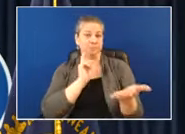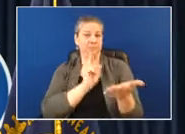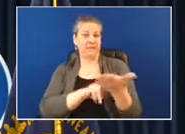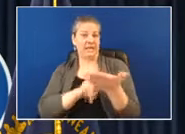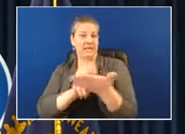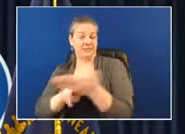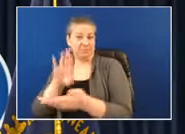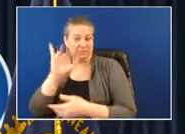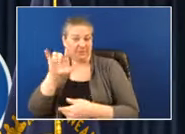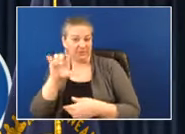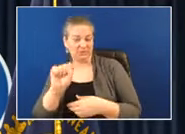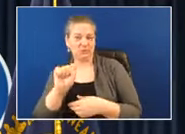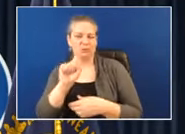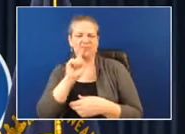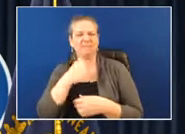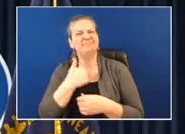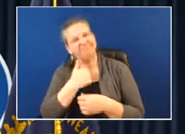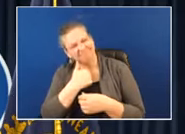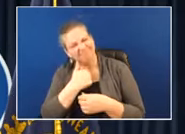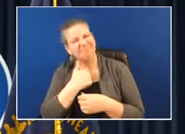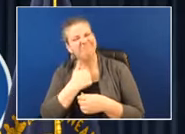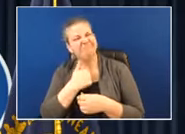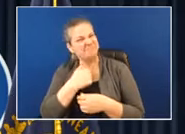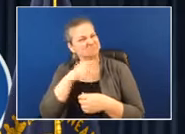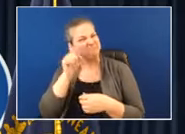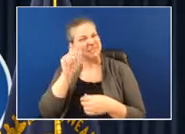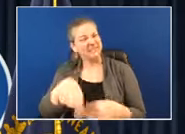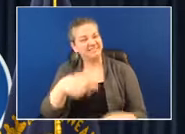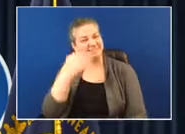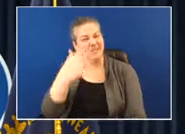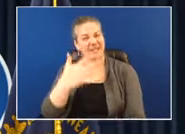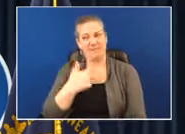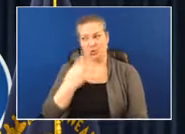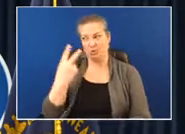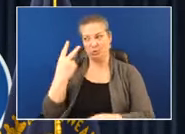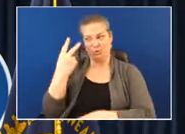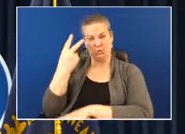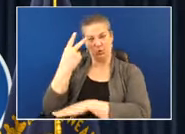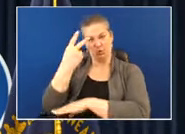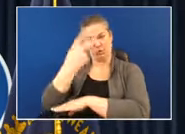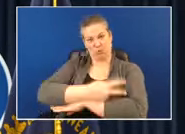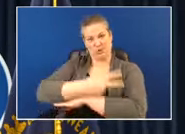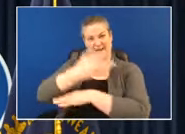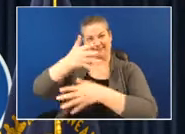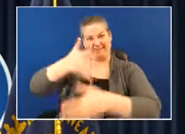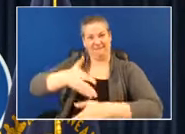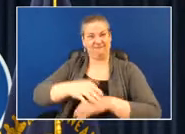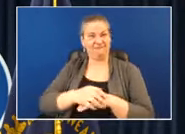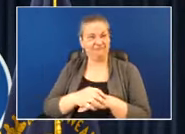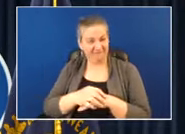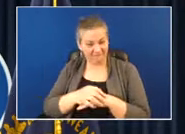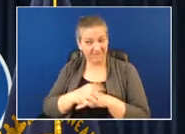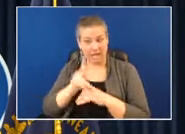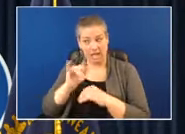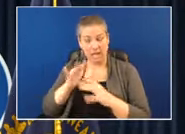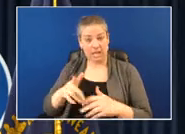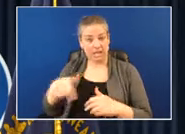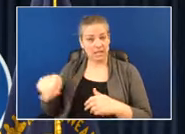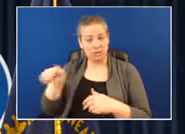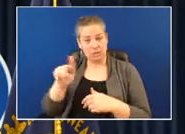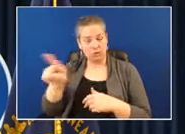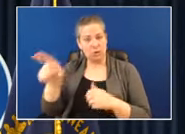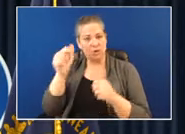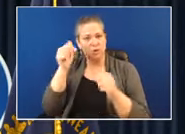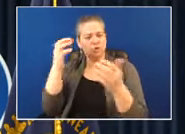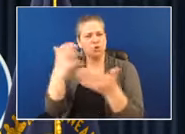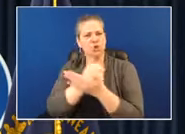be remiss if I didn't point out that there are 2 days left. Kentuckians deserve the passage of a medical marijuana bill.